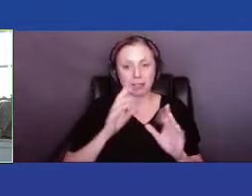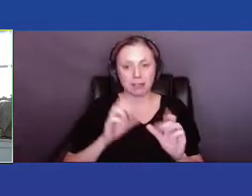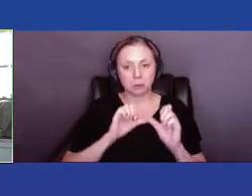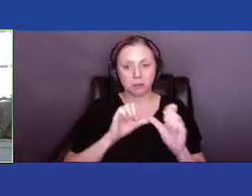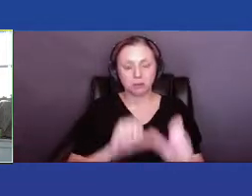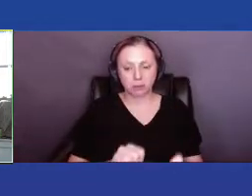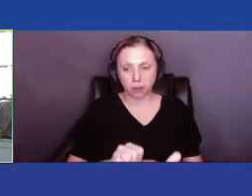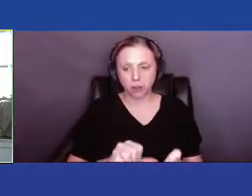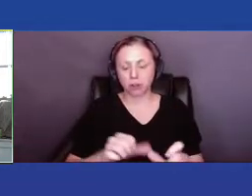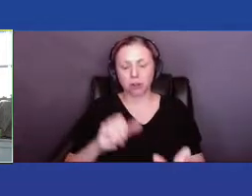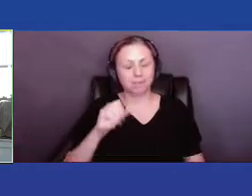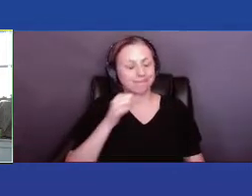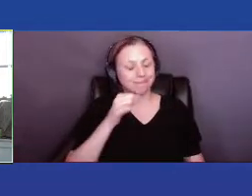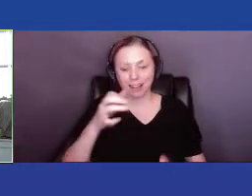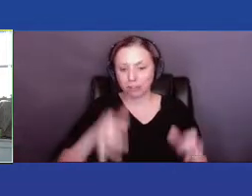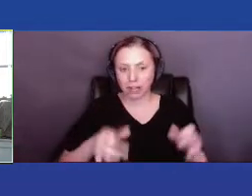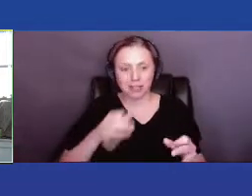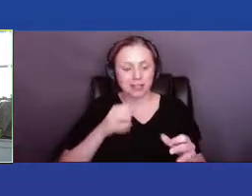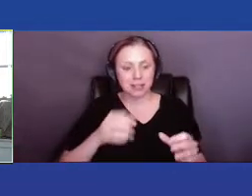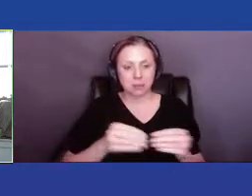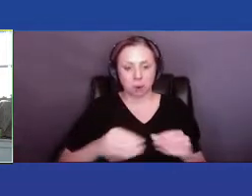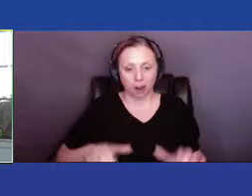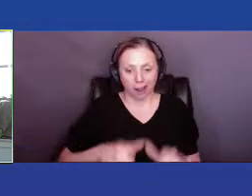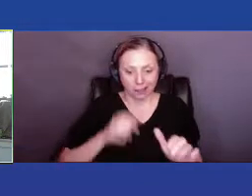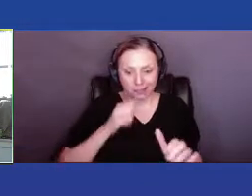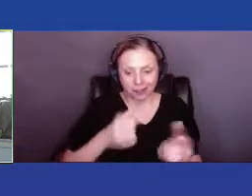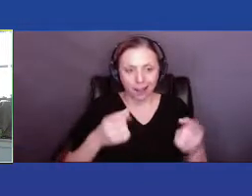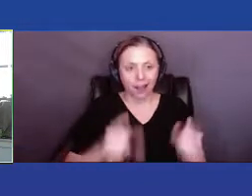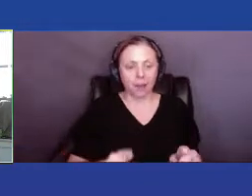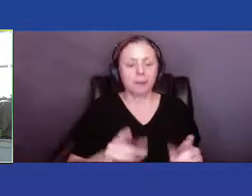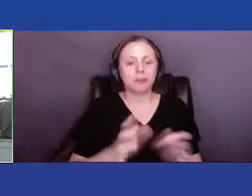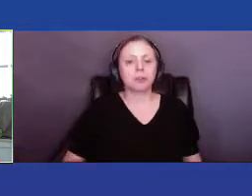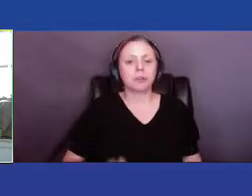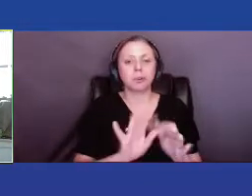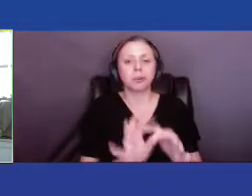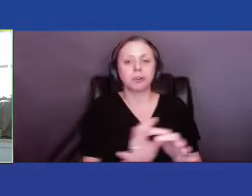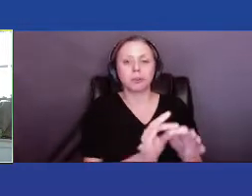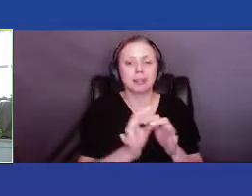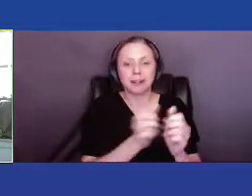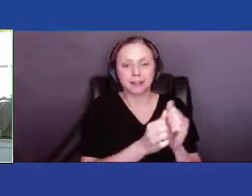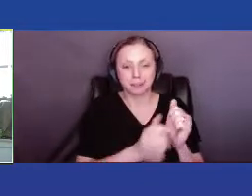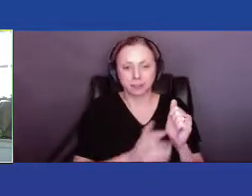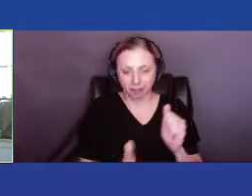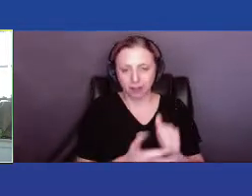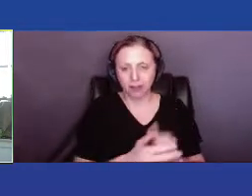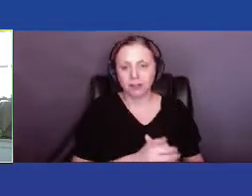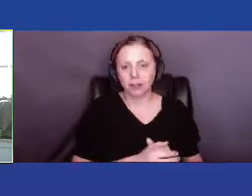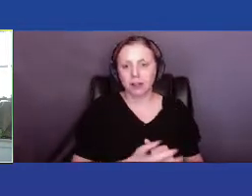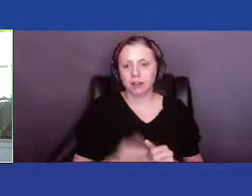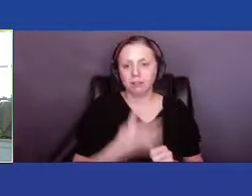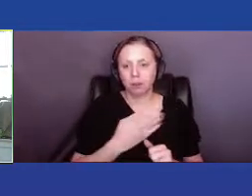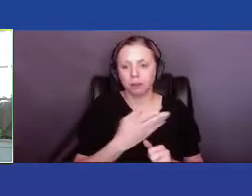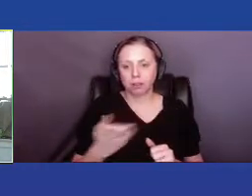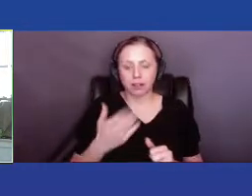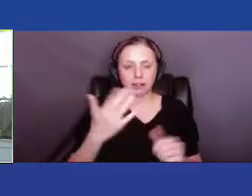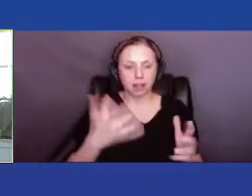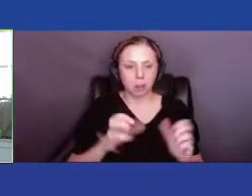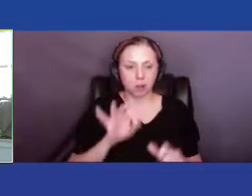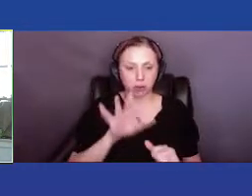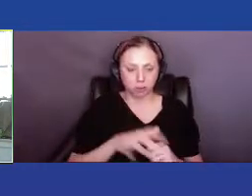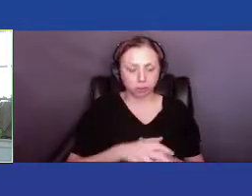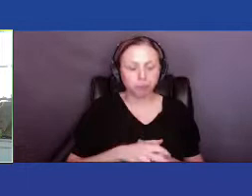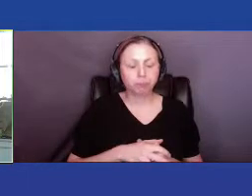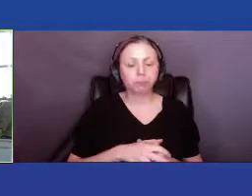and further inaction. So it's really important to connect the dots. And there are four things I want to point out here. First of